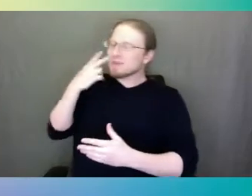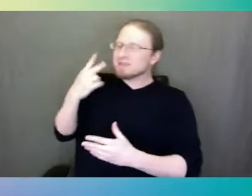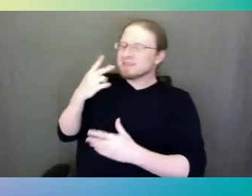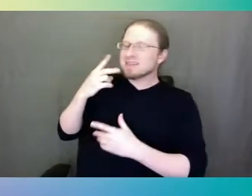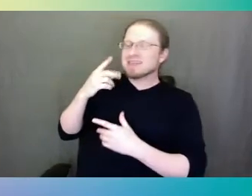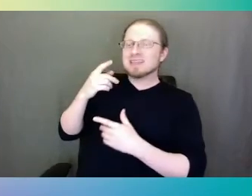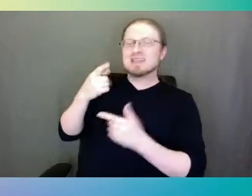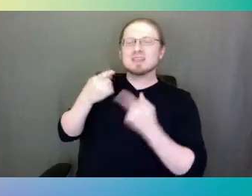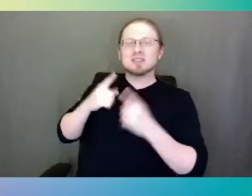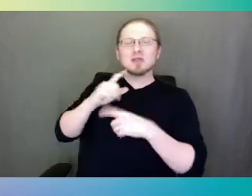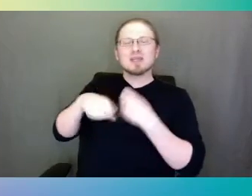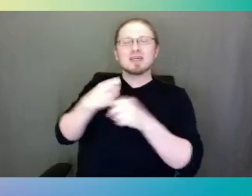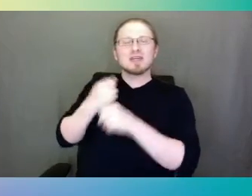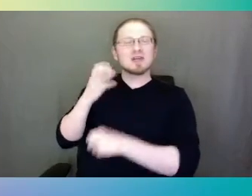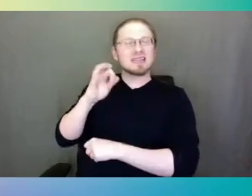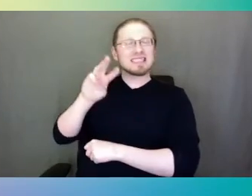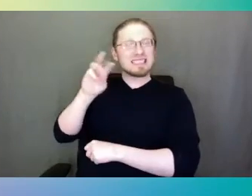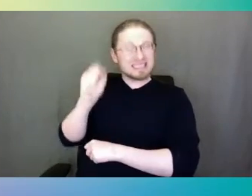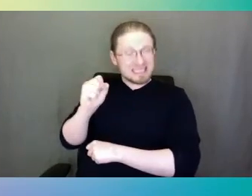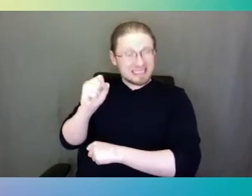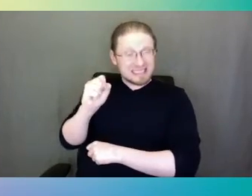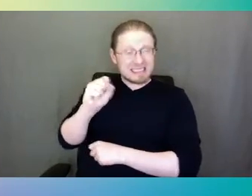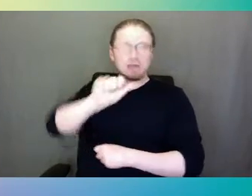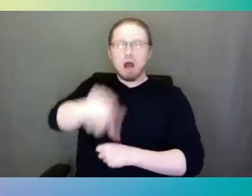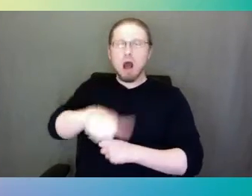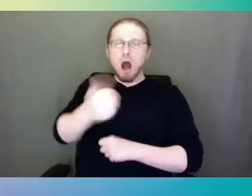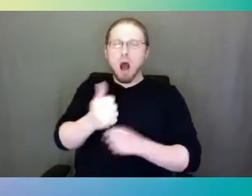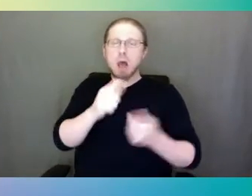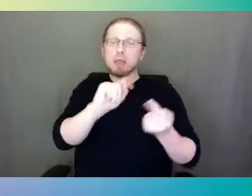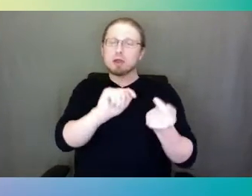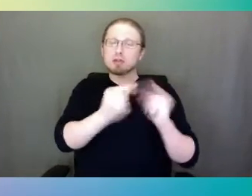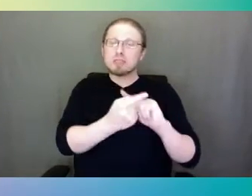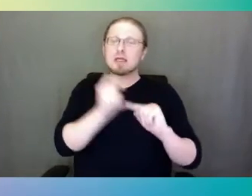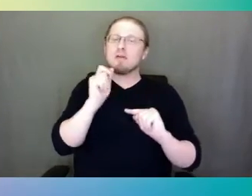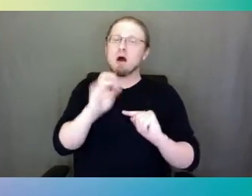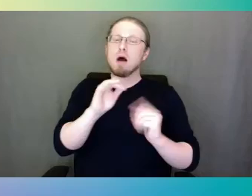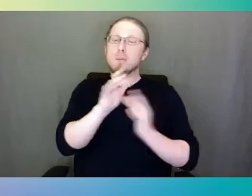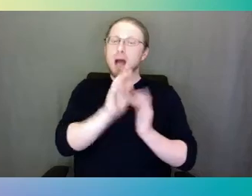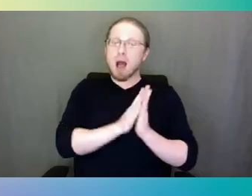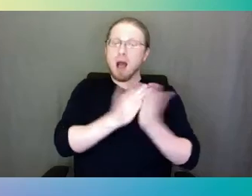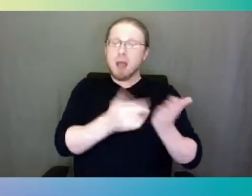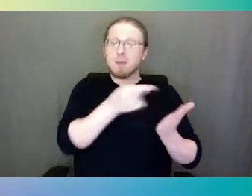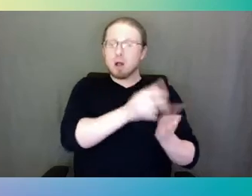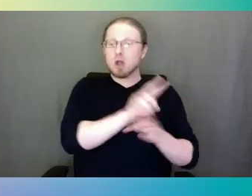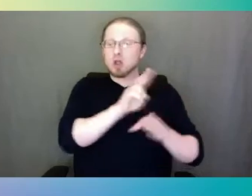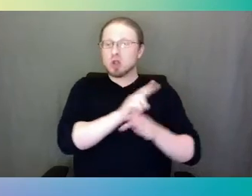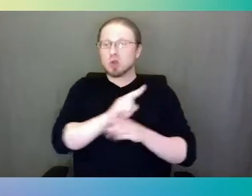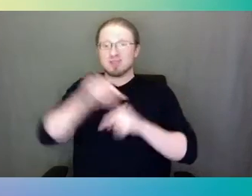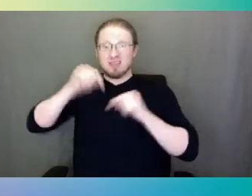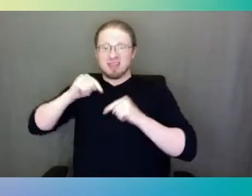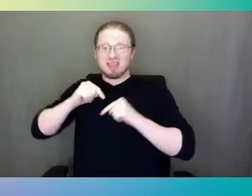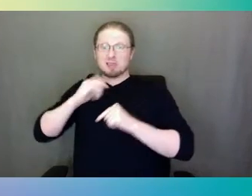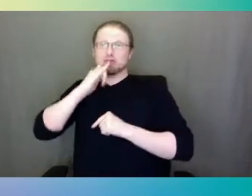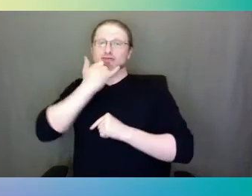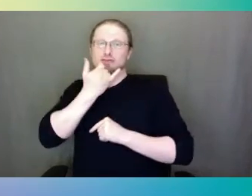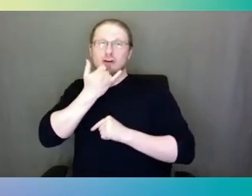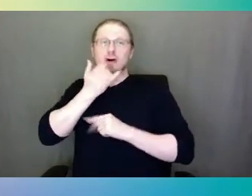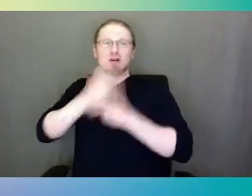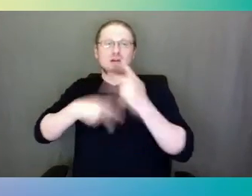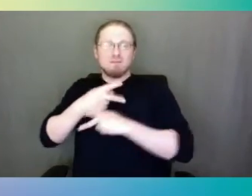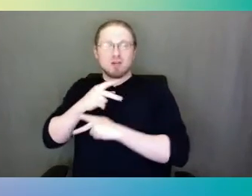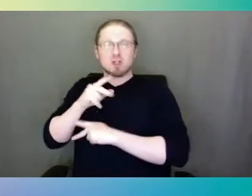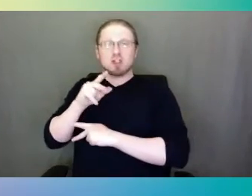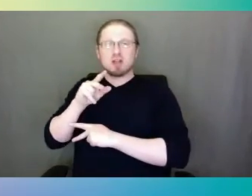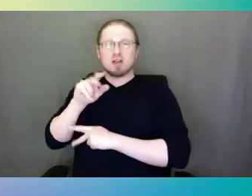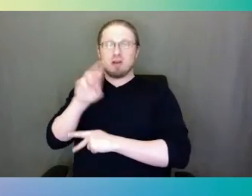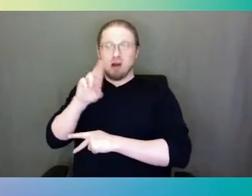translations utilized this RSV to make their decision to include the word homosexual in their Bibles. But